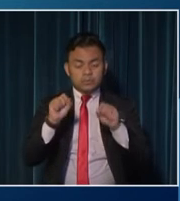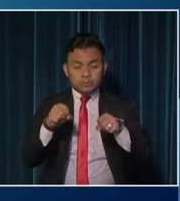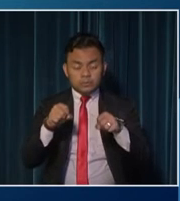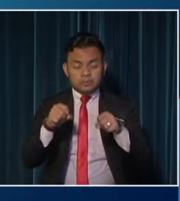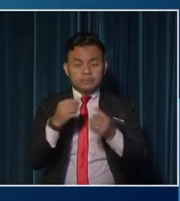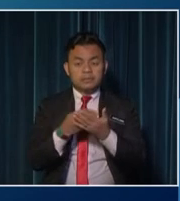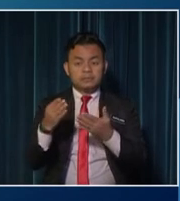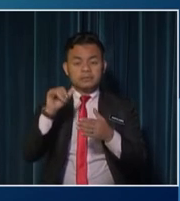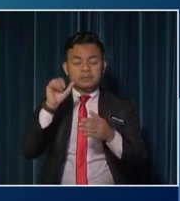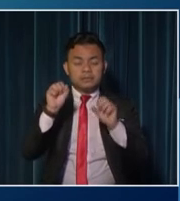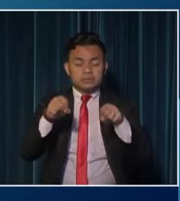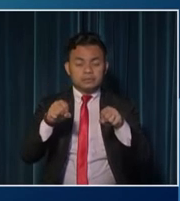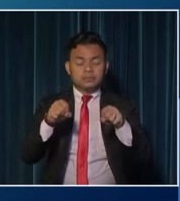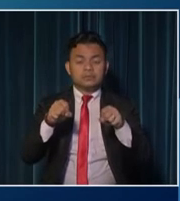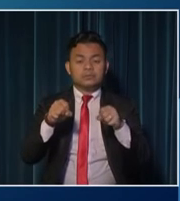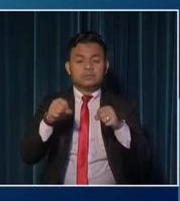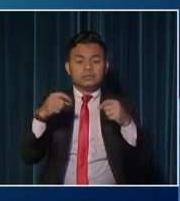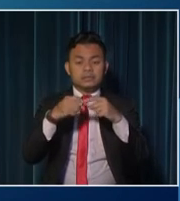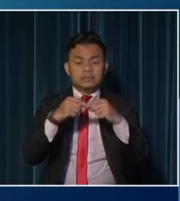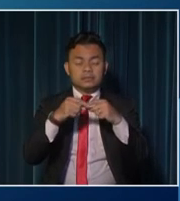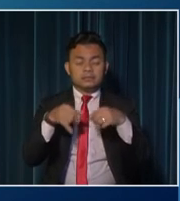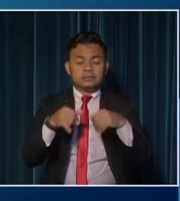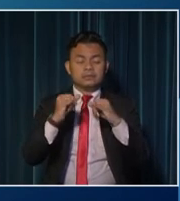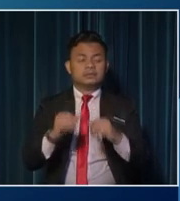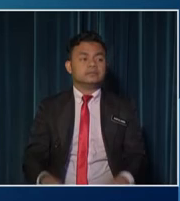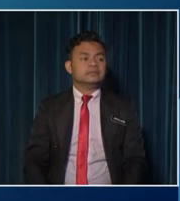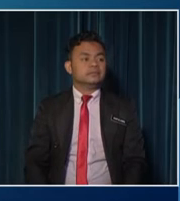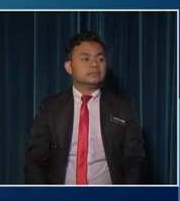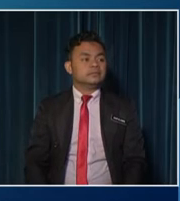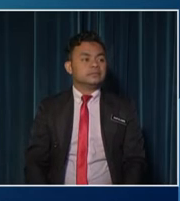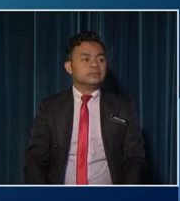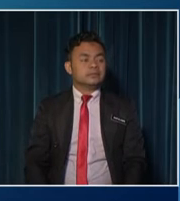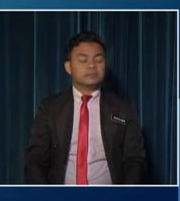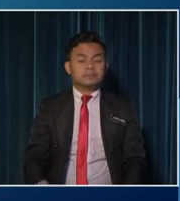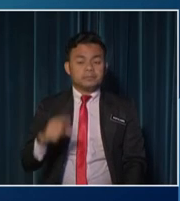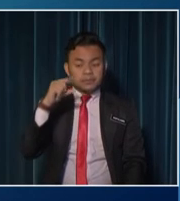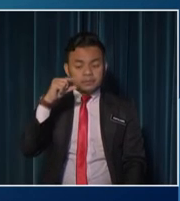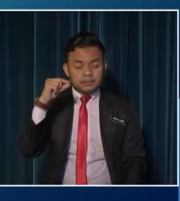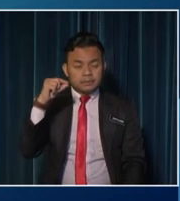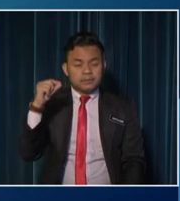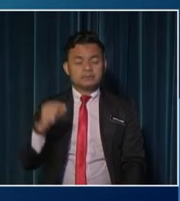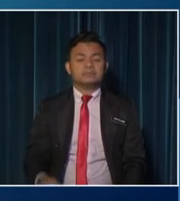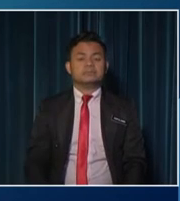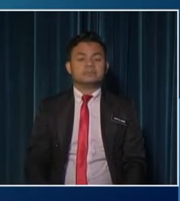conductors are paperclip, metal spoon, and coins.